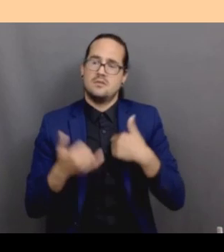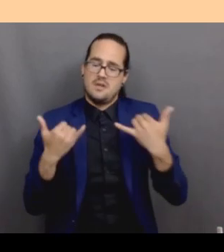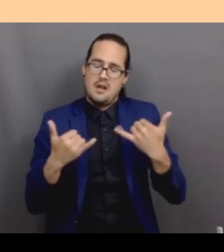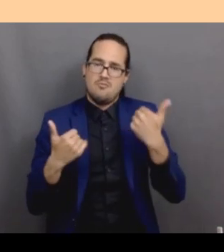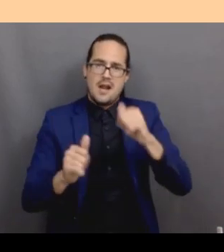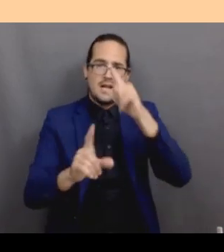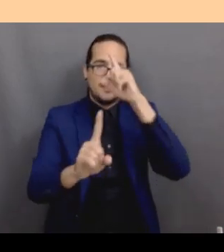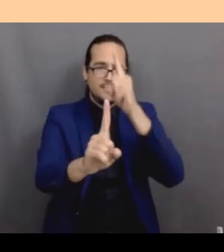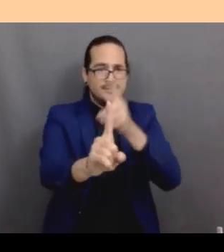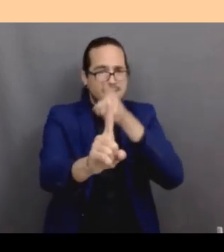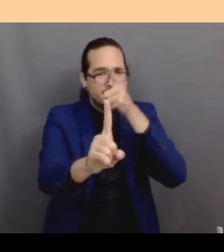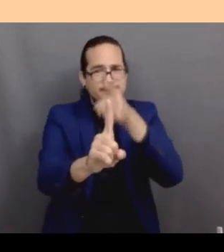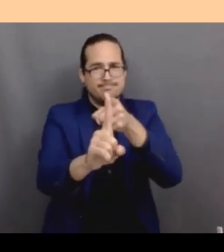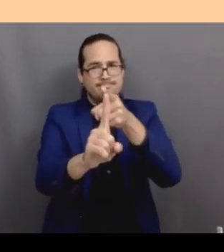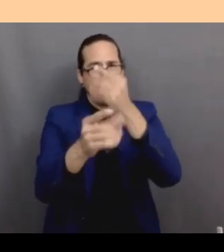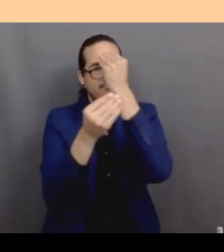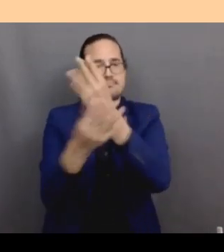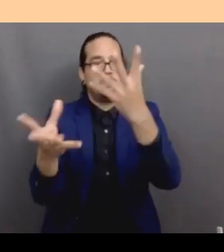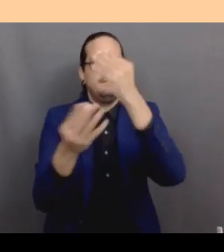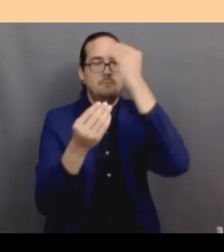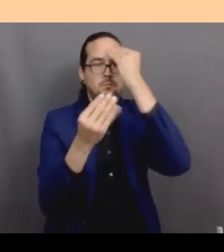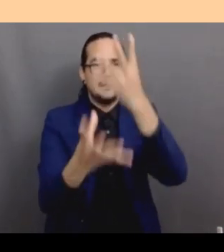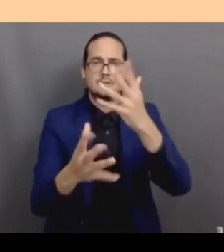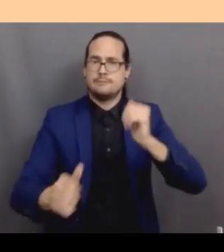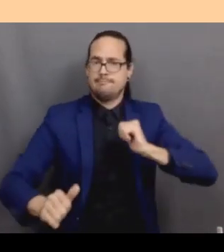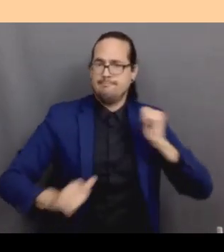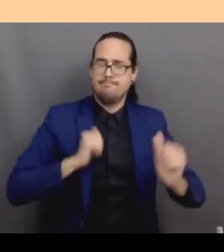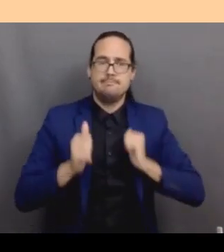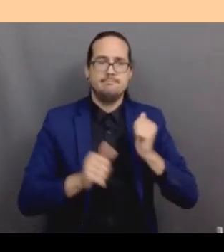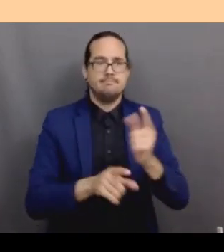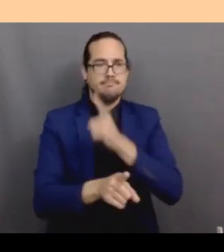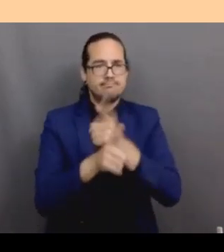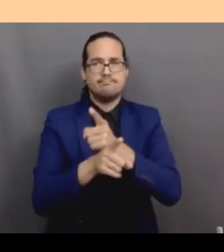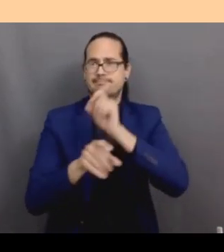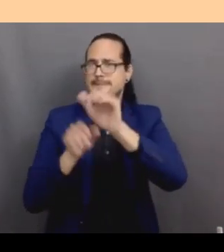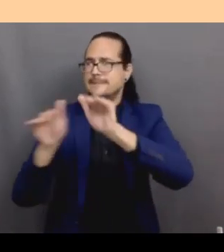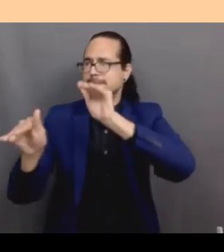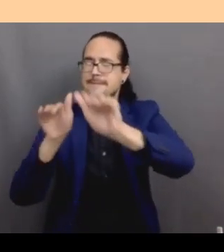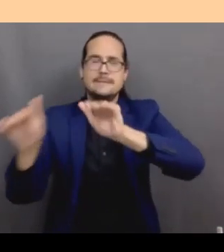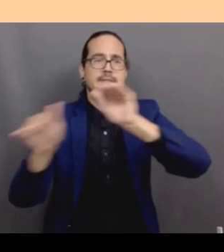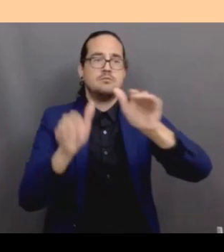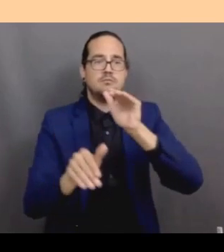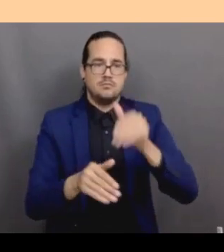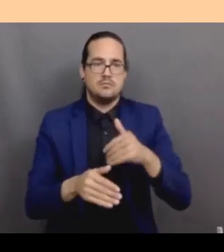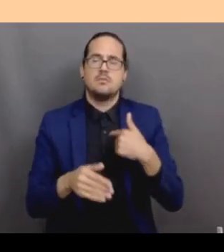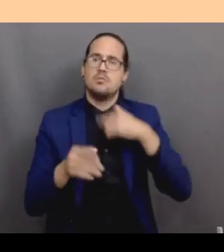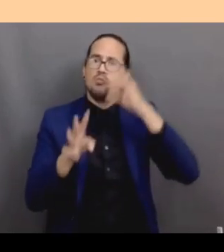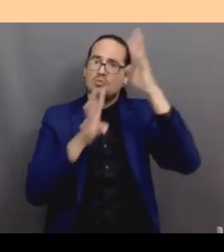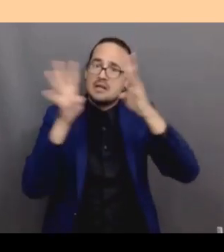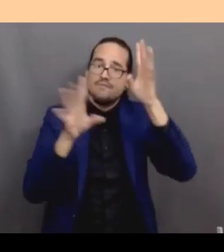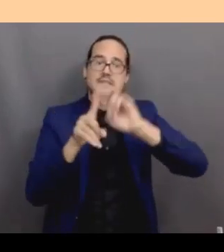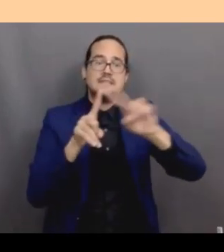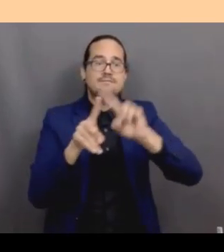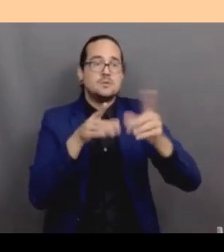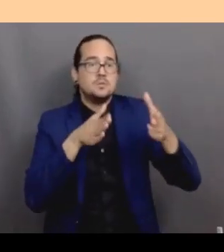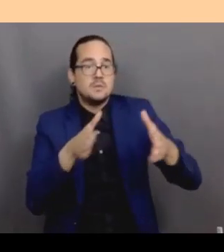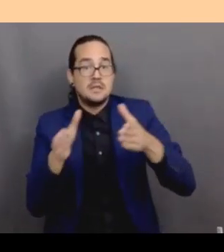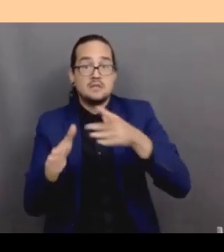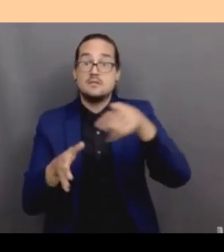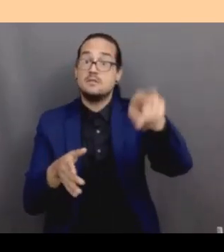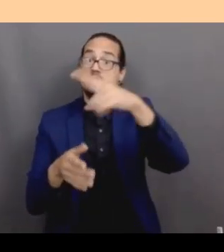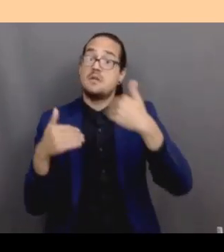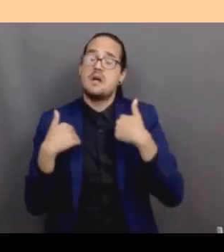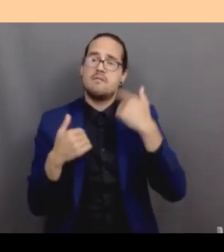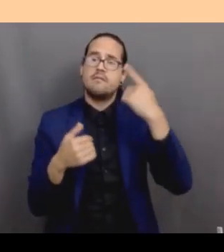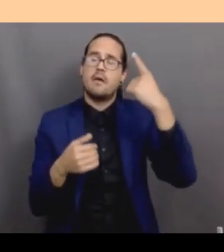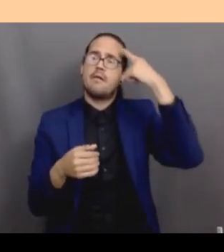also proactive. And we want to be creative, and so if there are other ideas, we're open to those. But